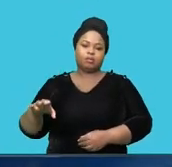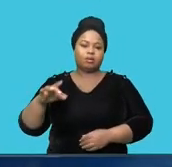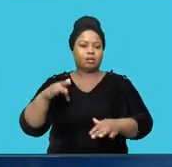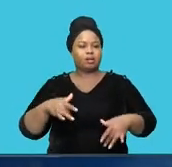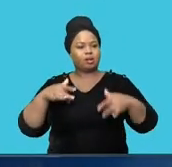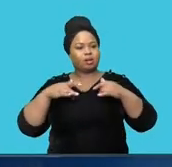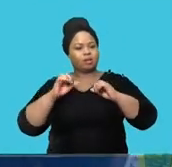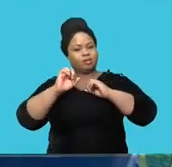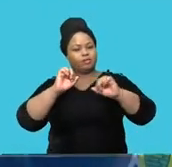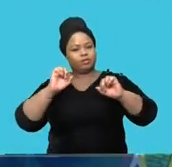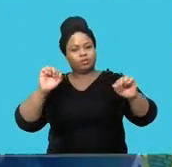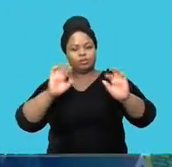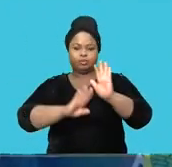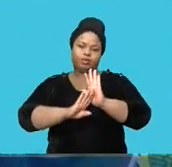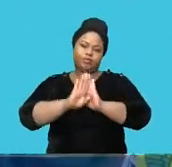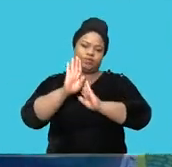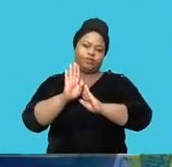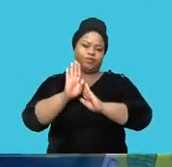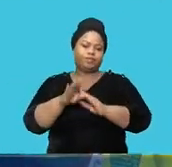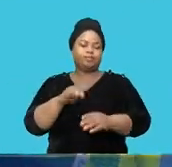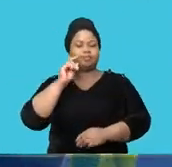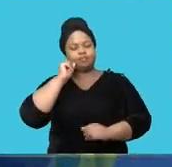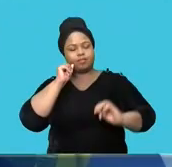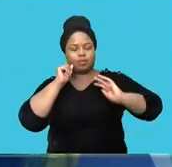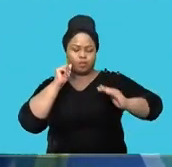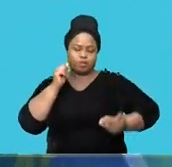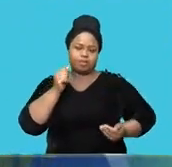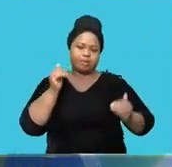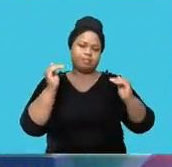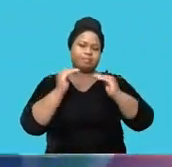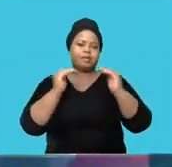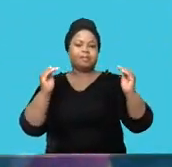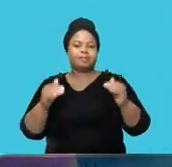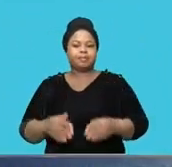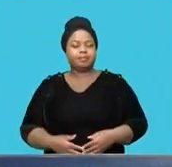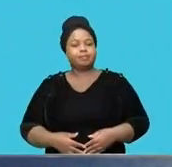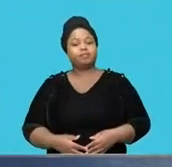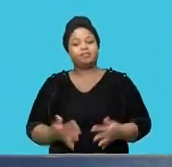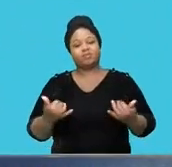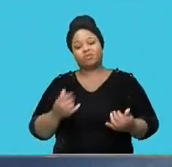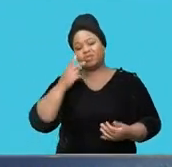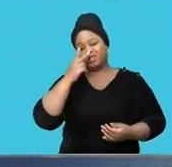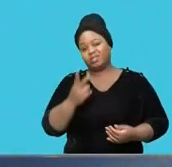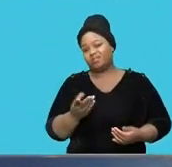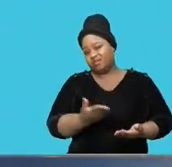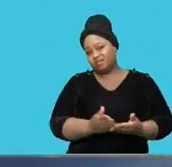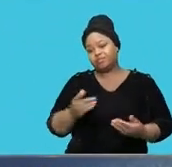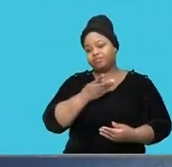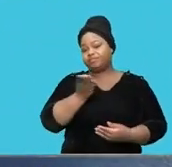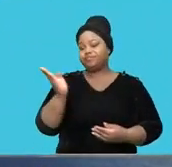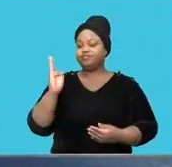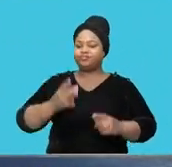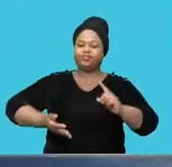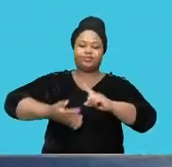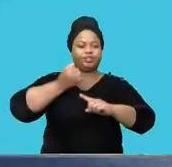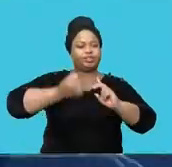lives, and to advance gender equality. And we see some of these achievements in